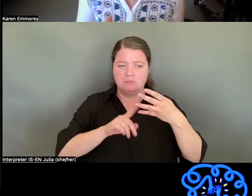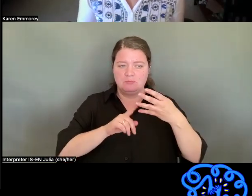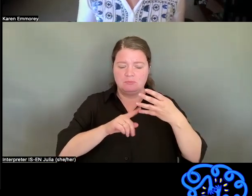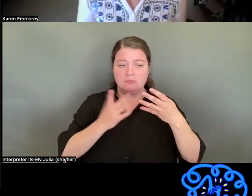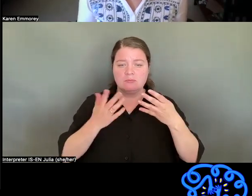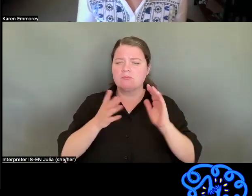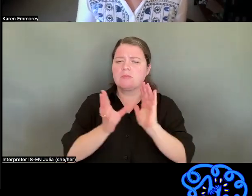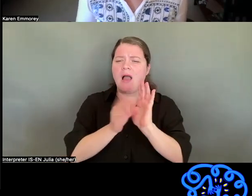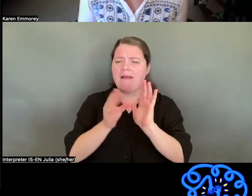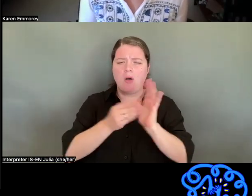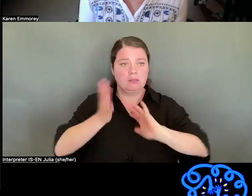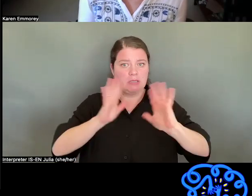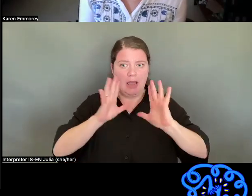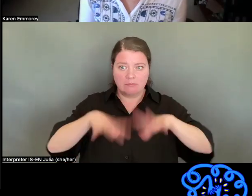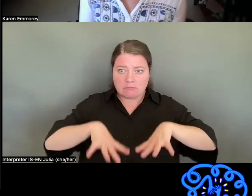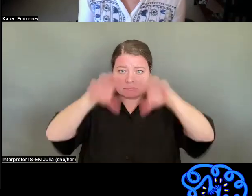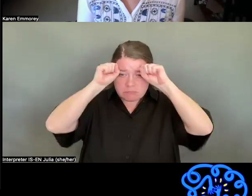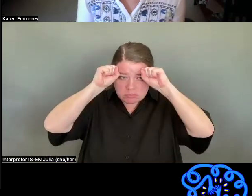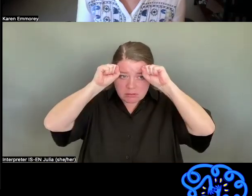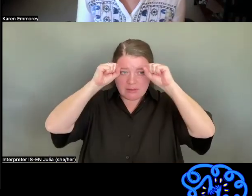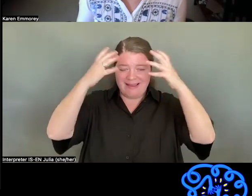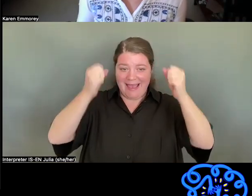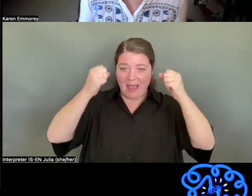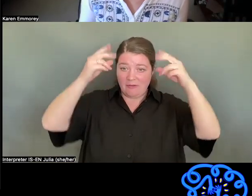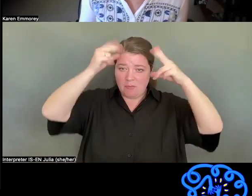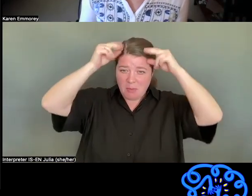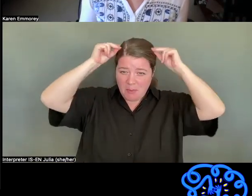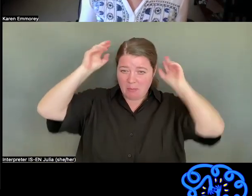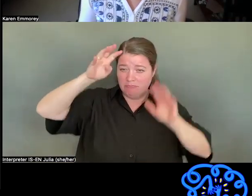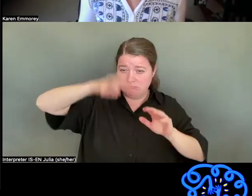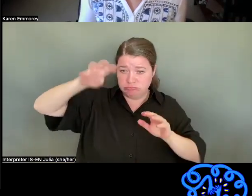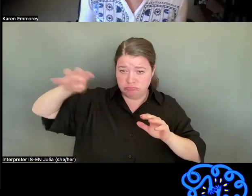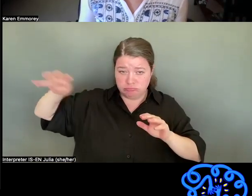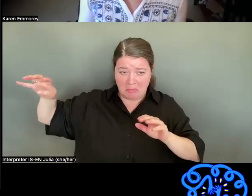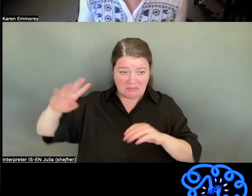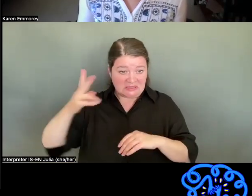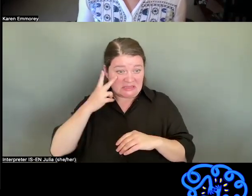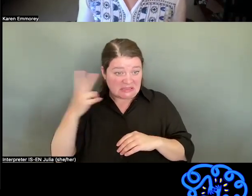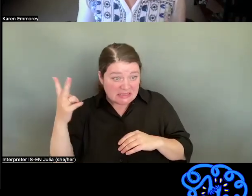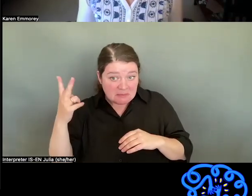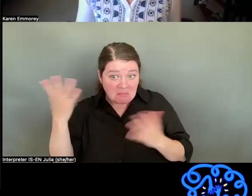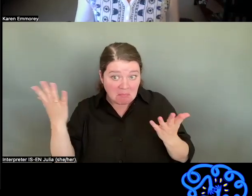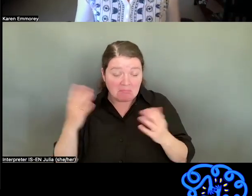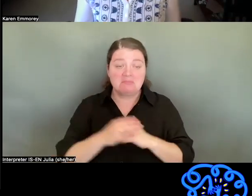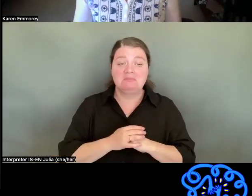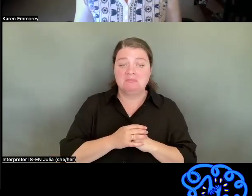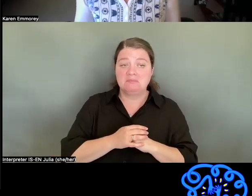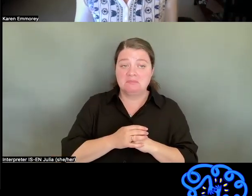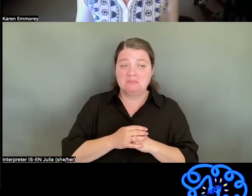a neural signature, for example, to iconicity? So let me start with the first